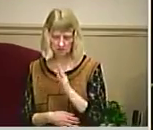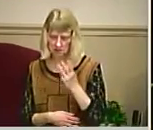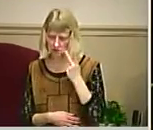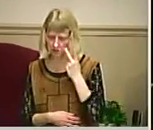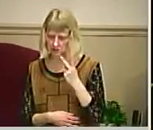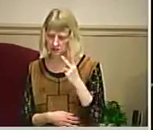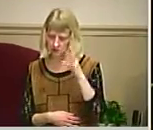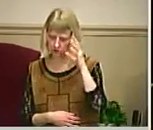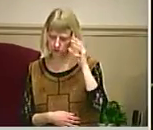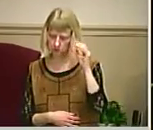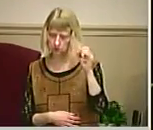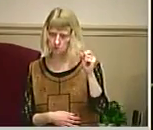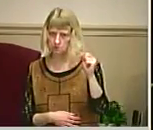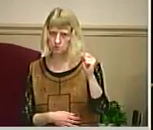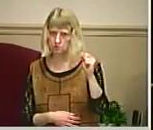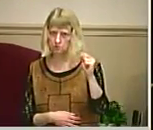presidential